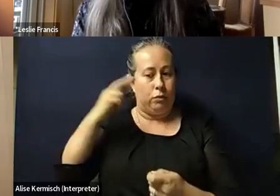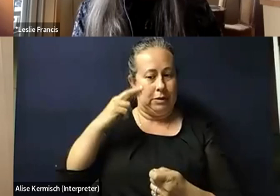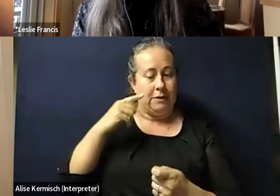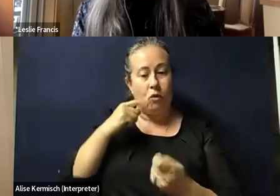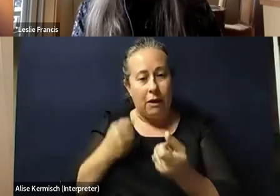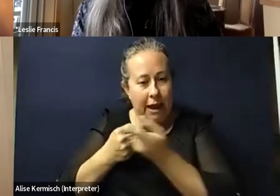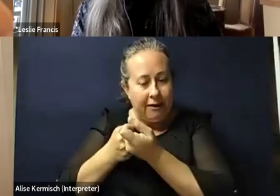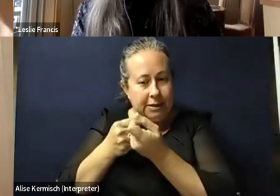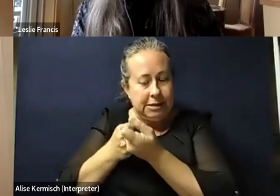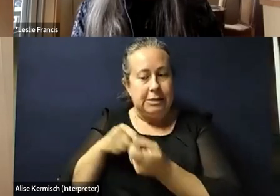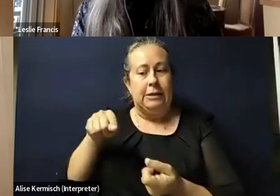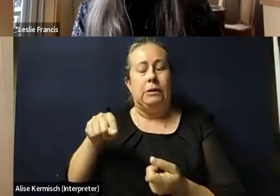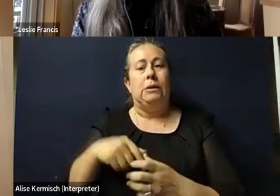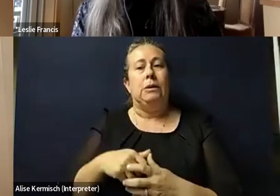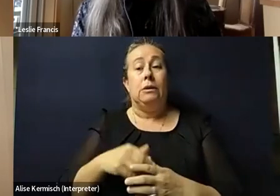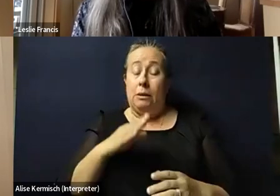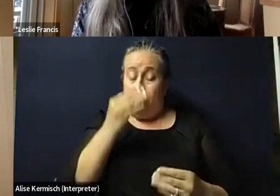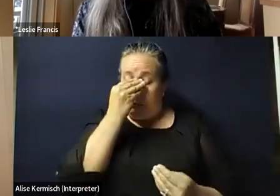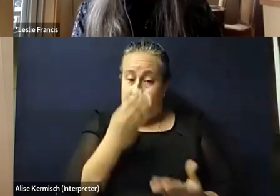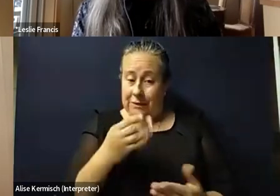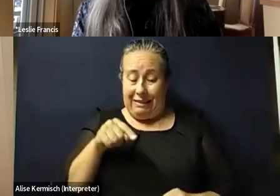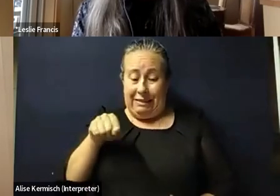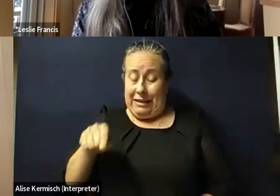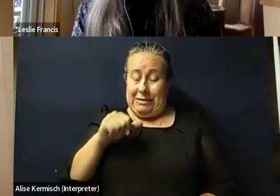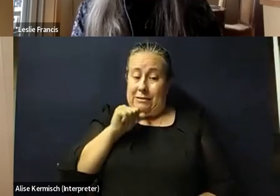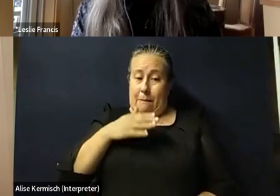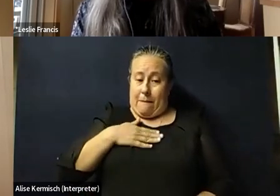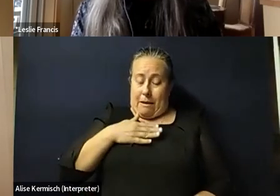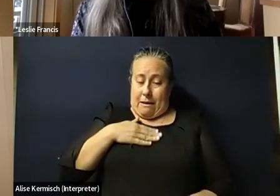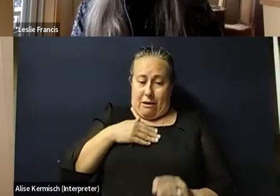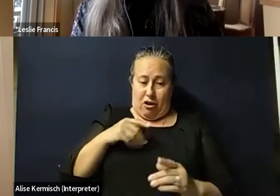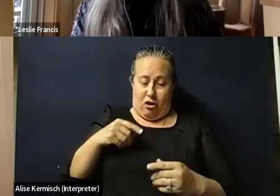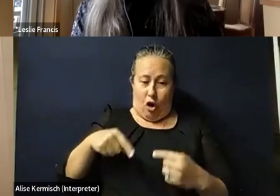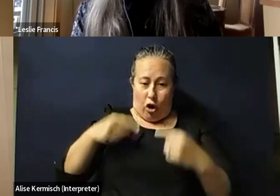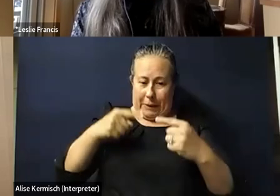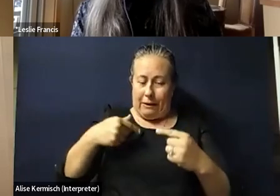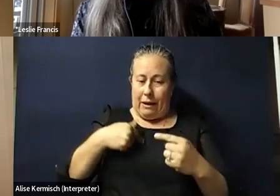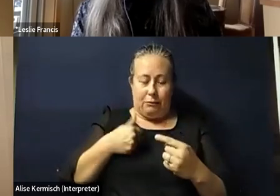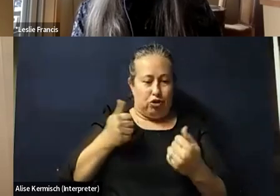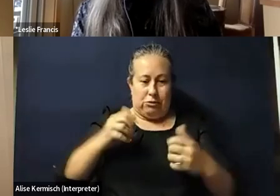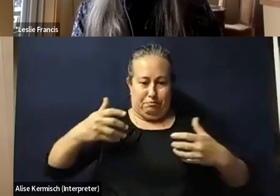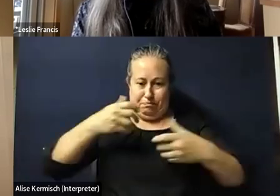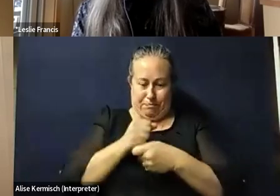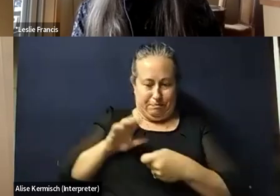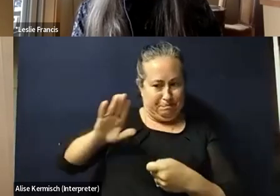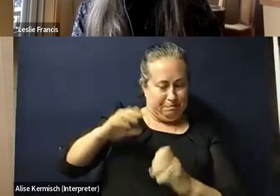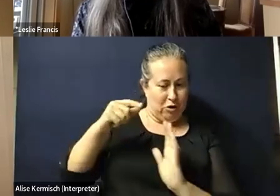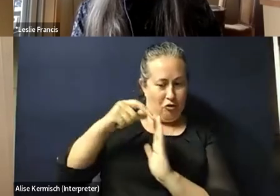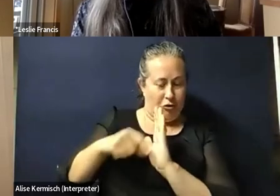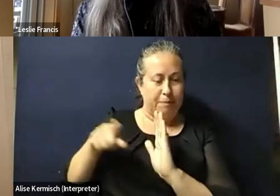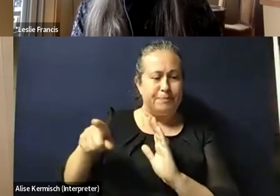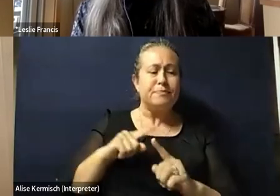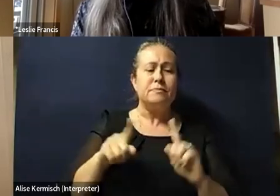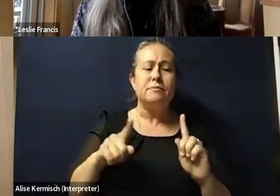advocacy. And this is not my argument, I'm paraphrasing Dr. Kukla. I